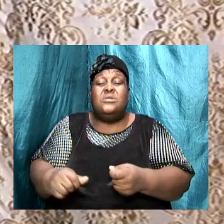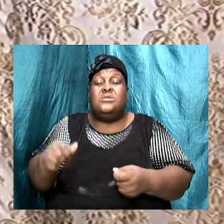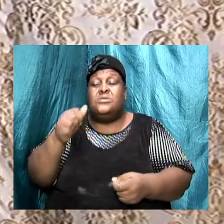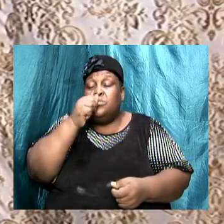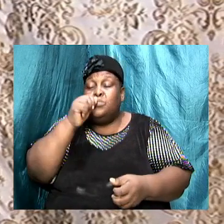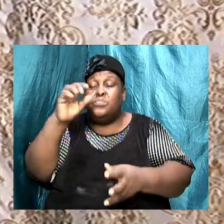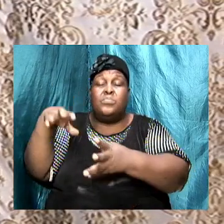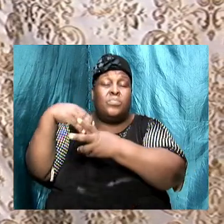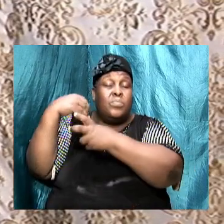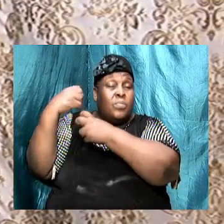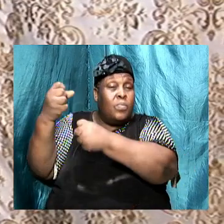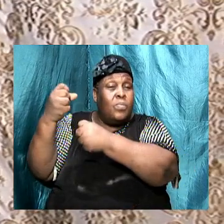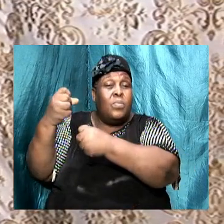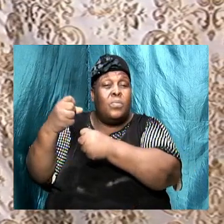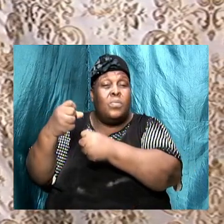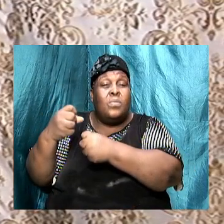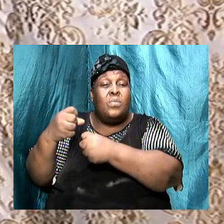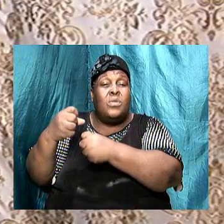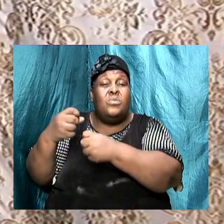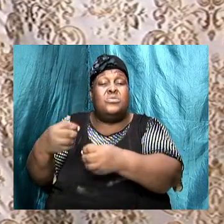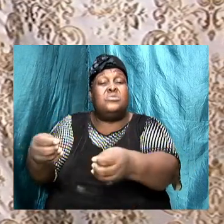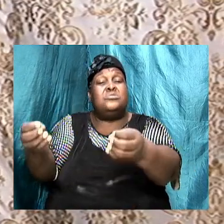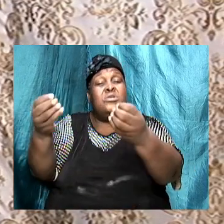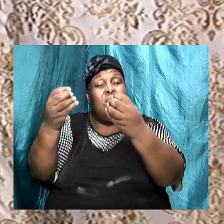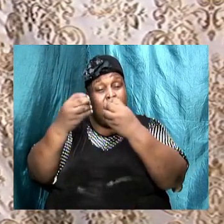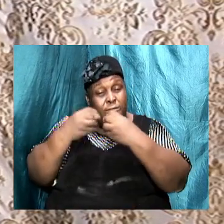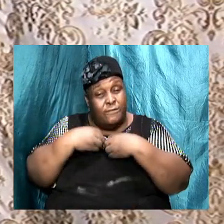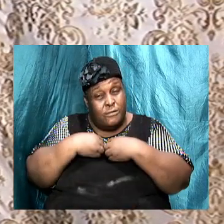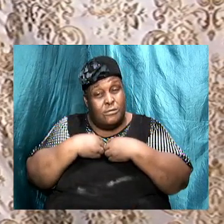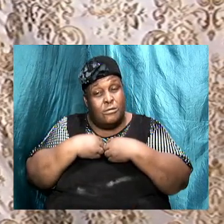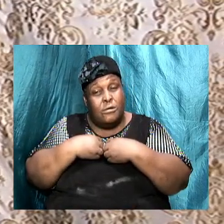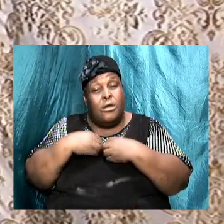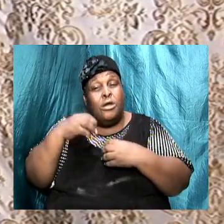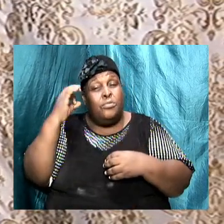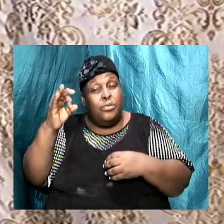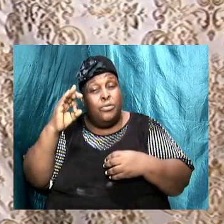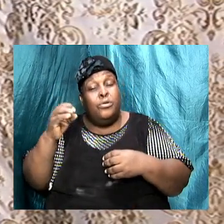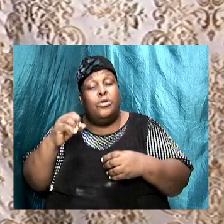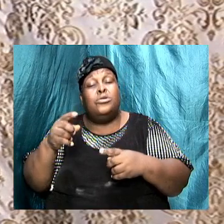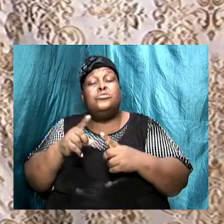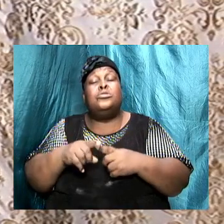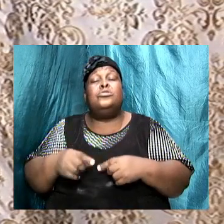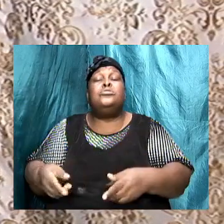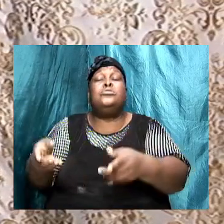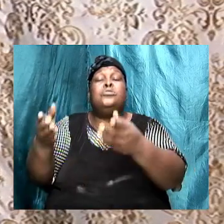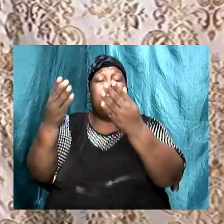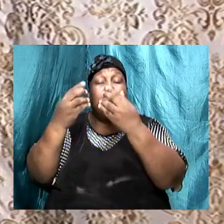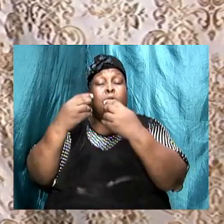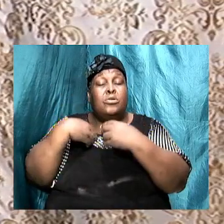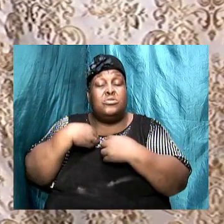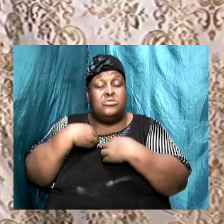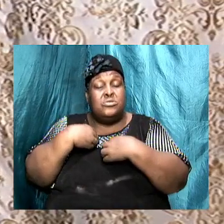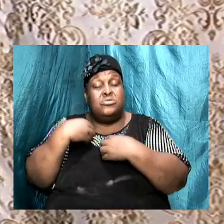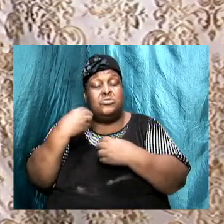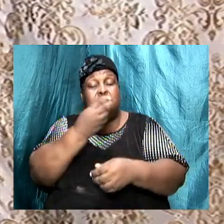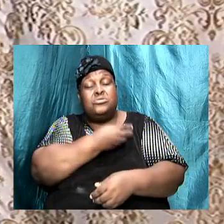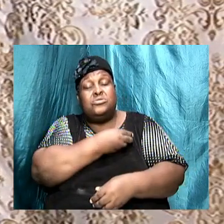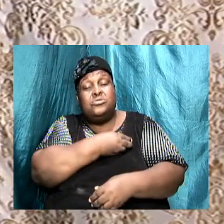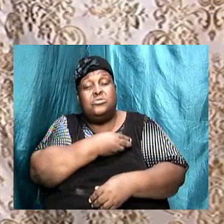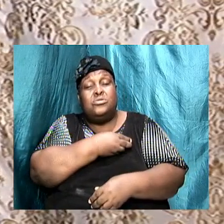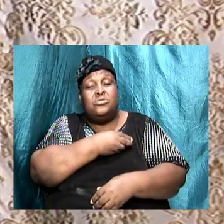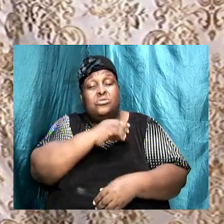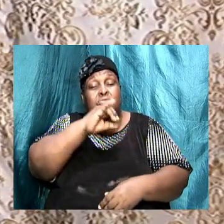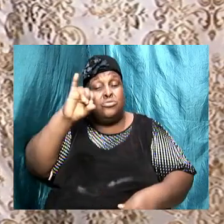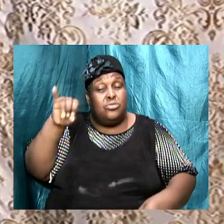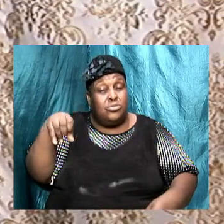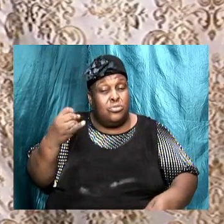sacred trust, and it was passed down unto us. Jude's concern was about the faith. His concern was